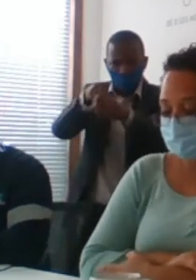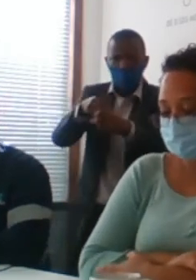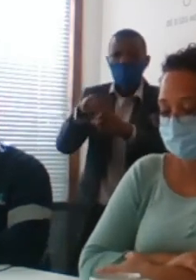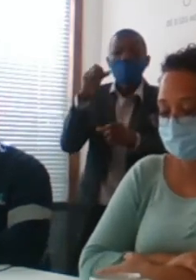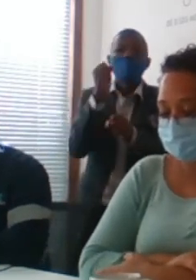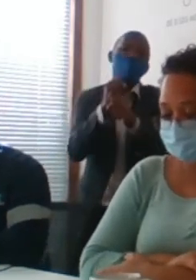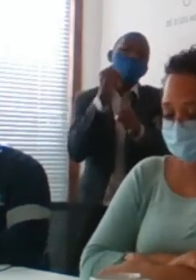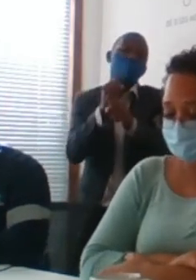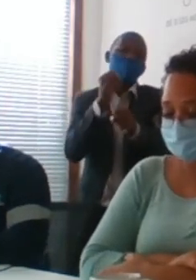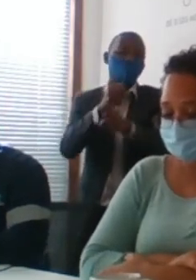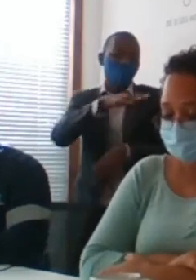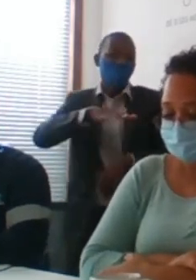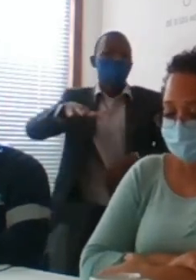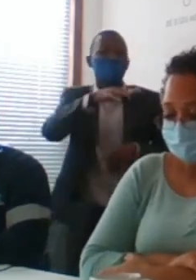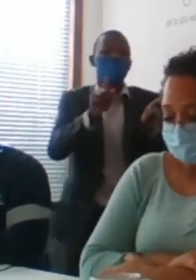in the work environment.